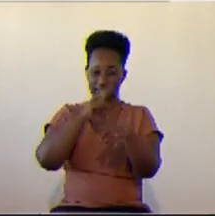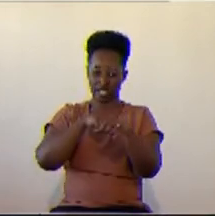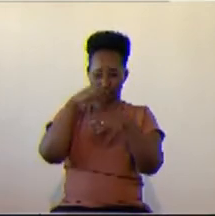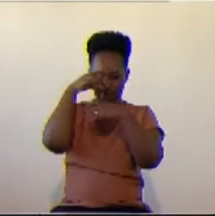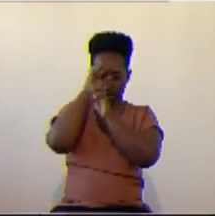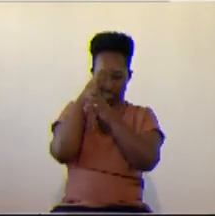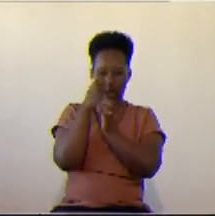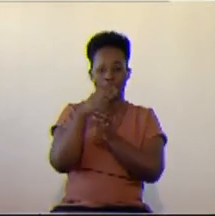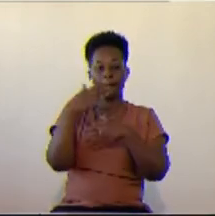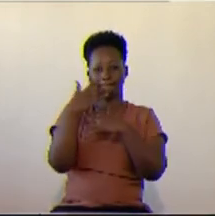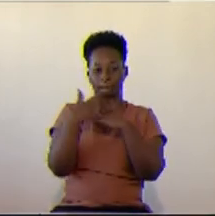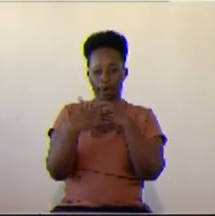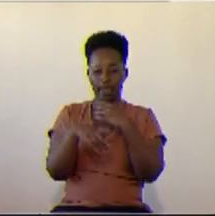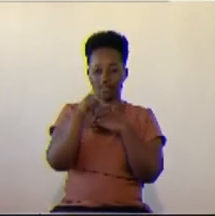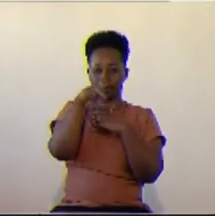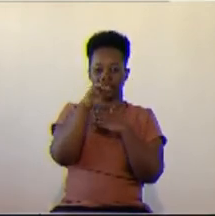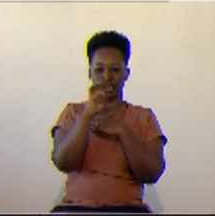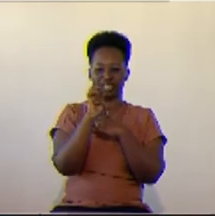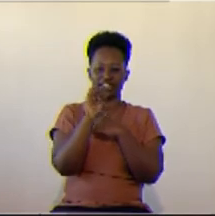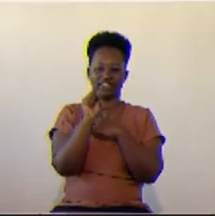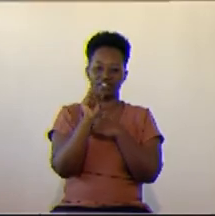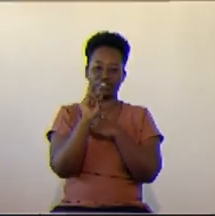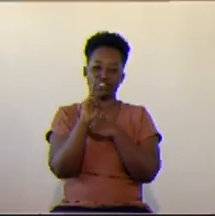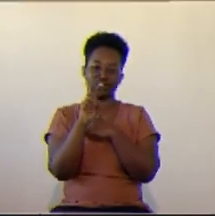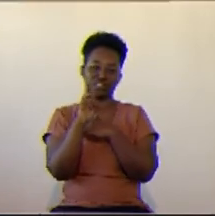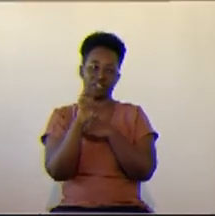You use this device to measure the blood pressure. I'm very sure